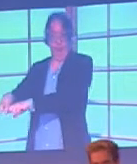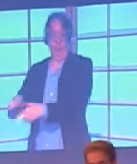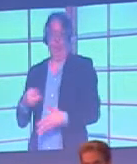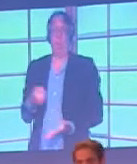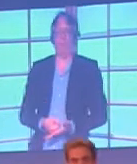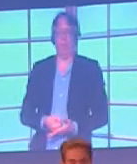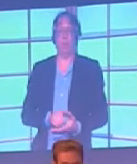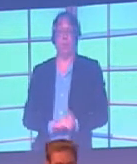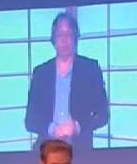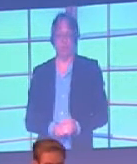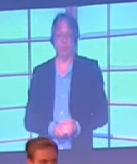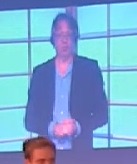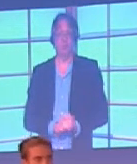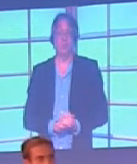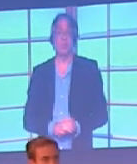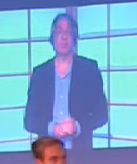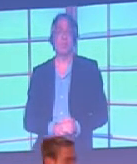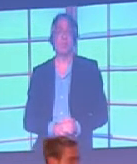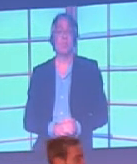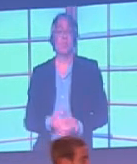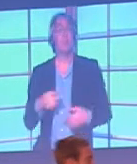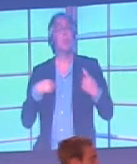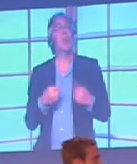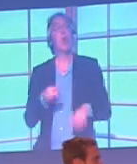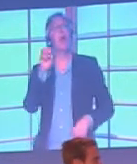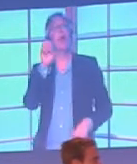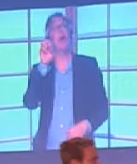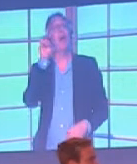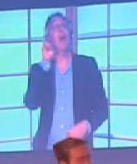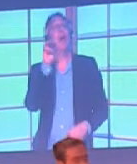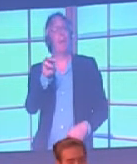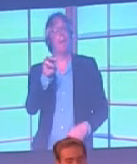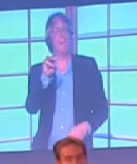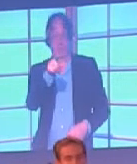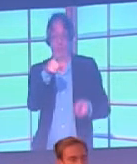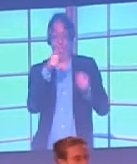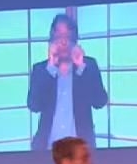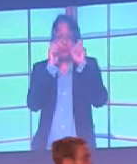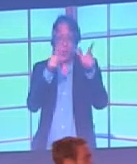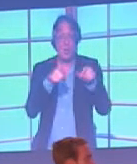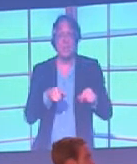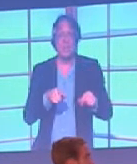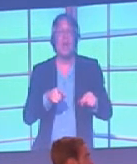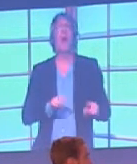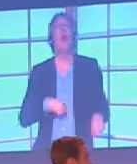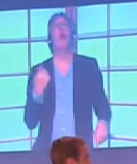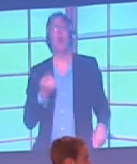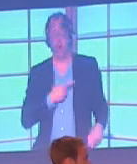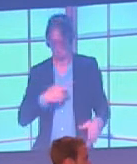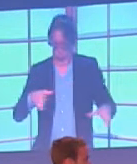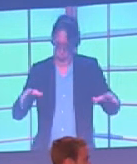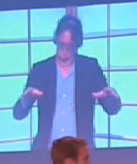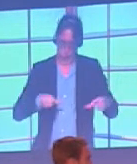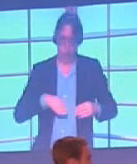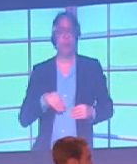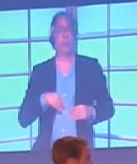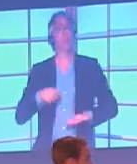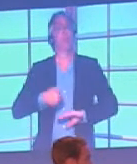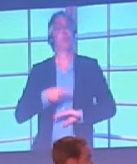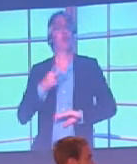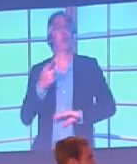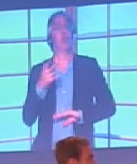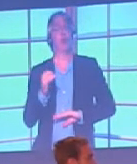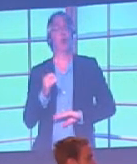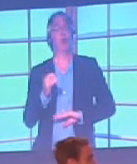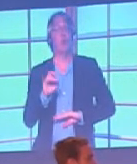for the Euro, you will see a positive surprise after, but we align ourselves. And what there we can